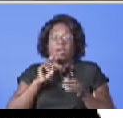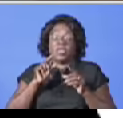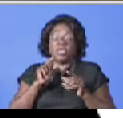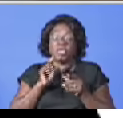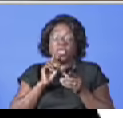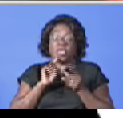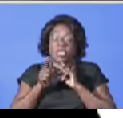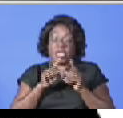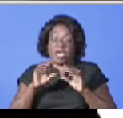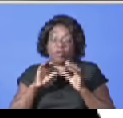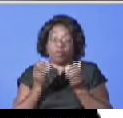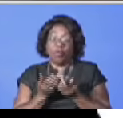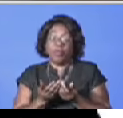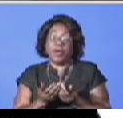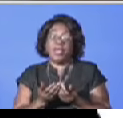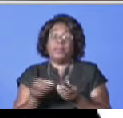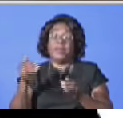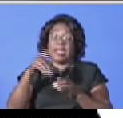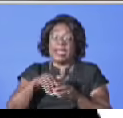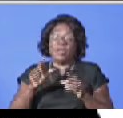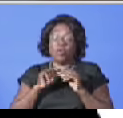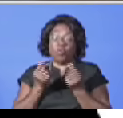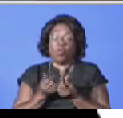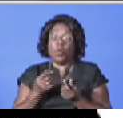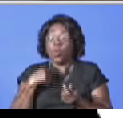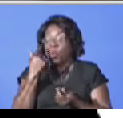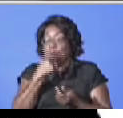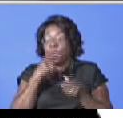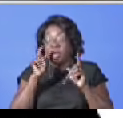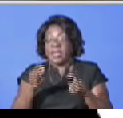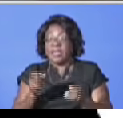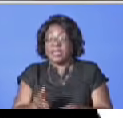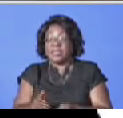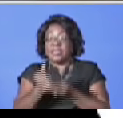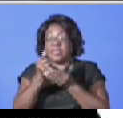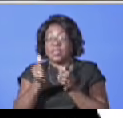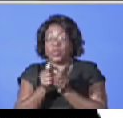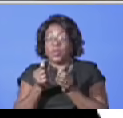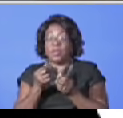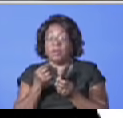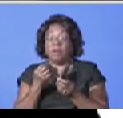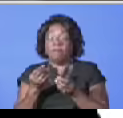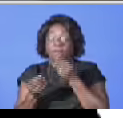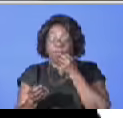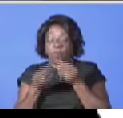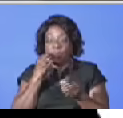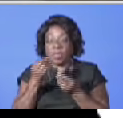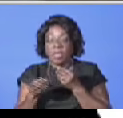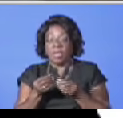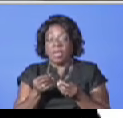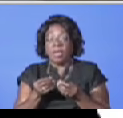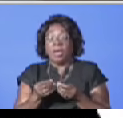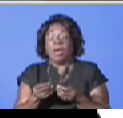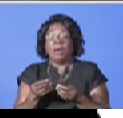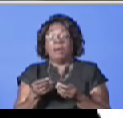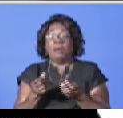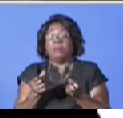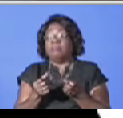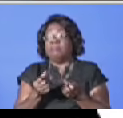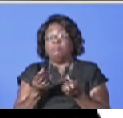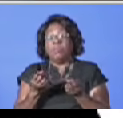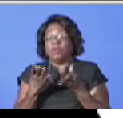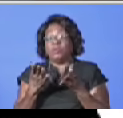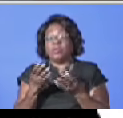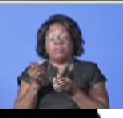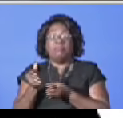group that who all need assistance with food, you know what I mean? And about 70% of the staff tell me they need the assistance.